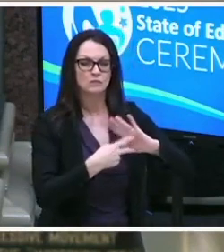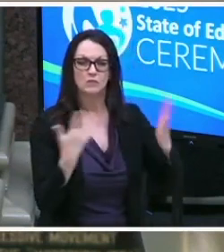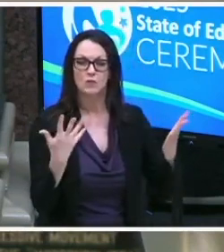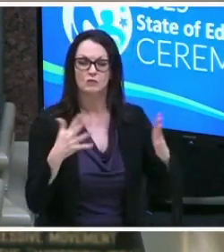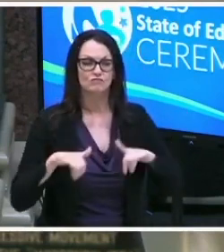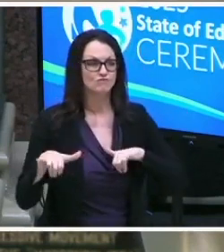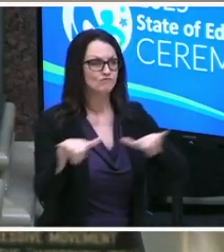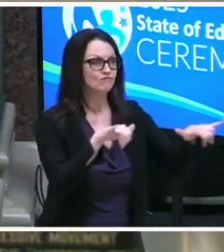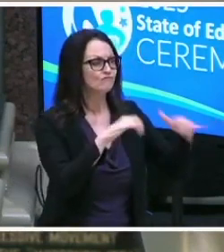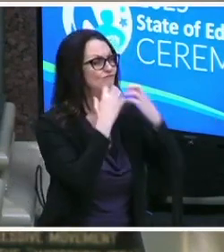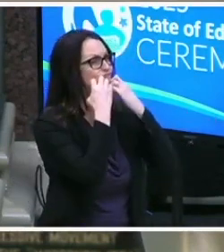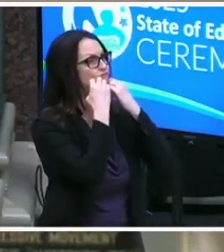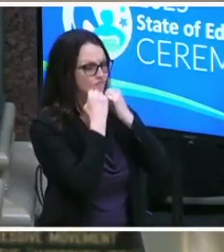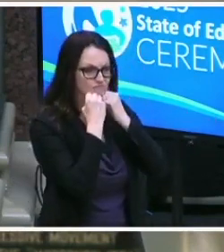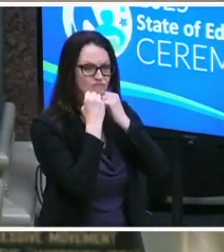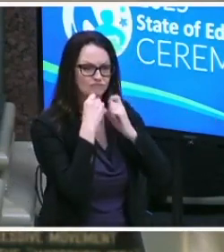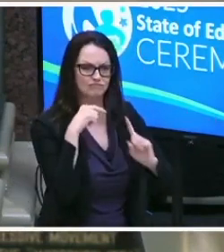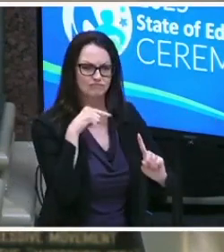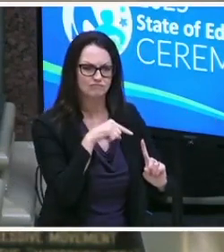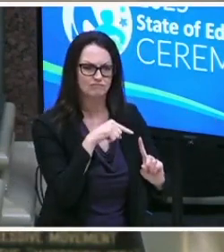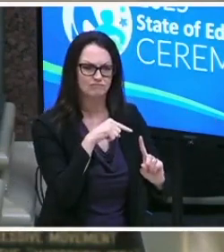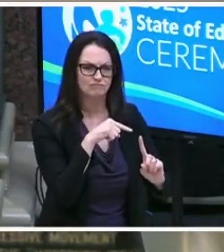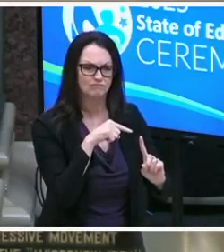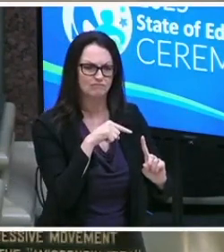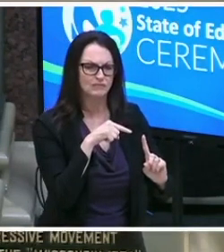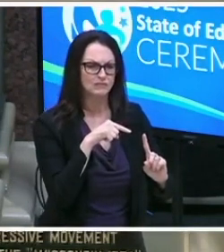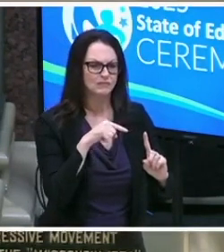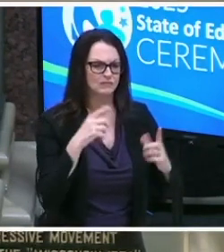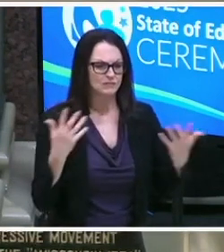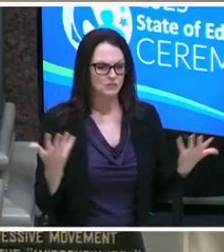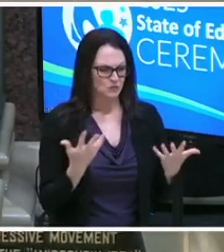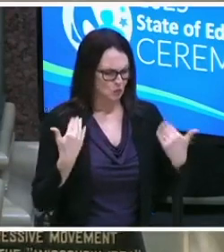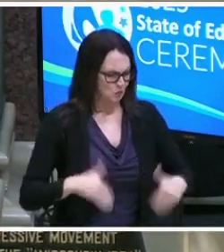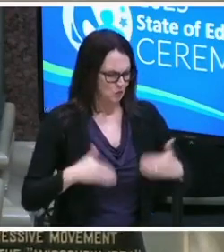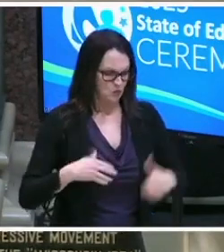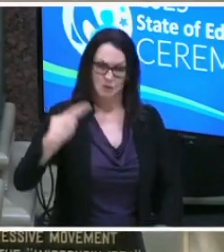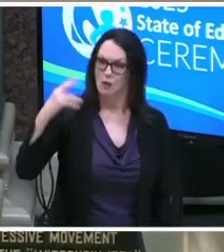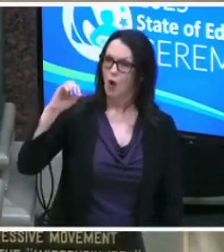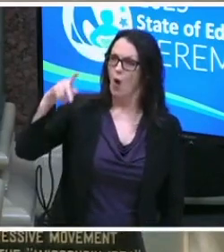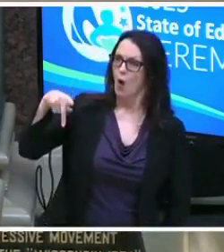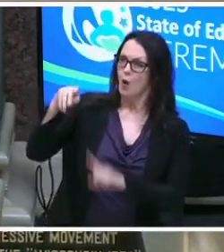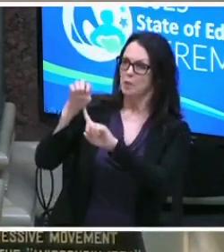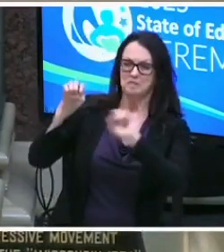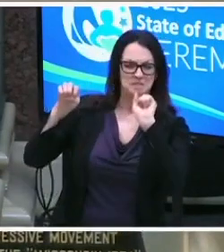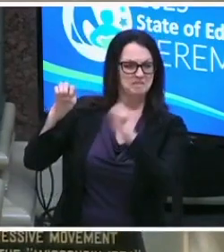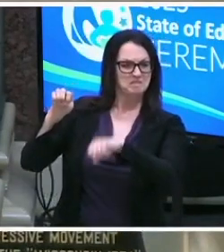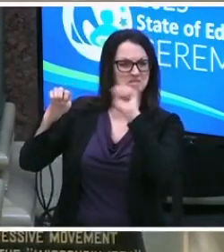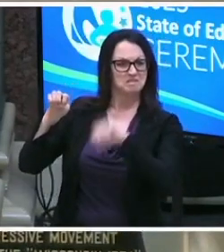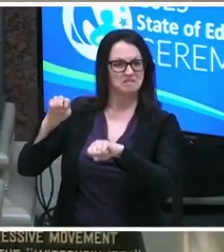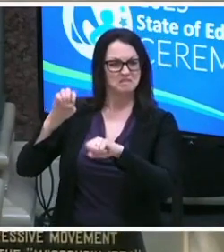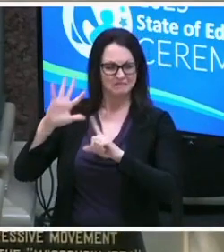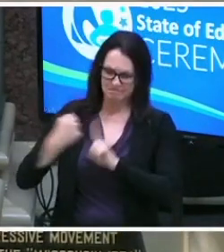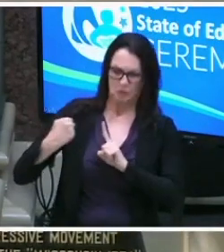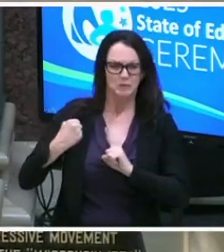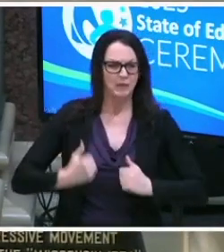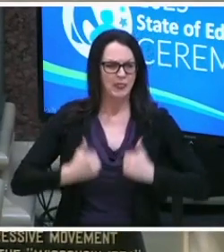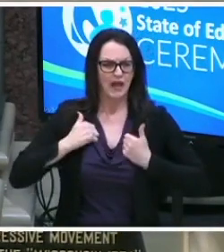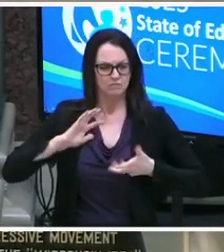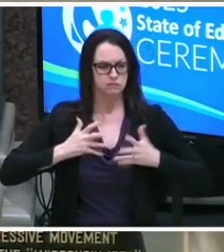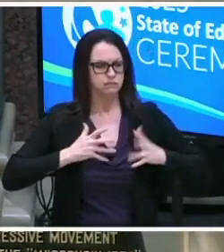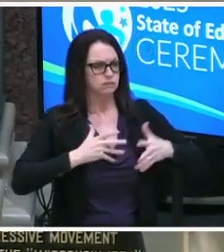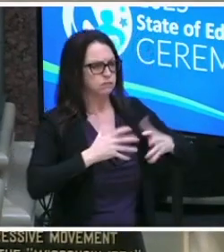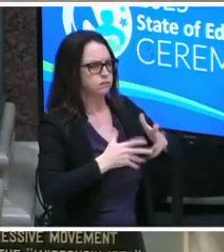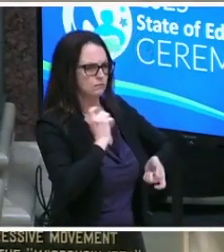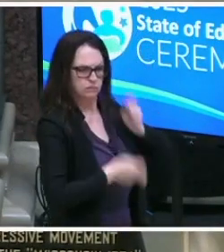come with some cost. Each day we feel hope slipping away from our grip.